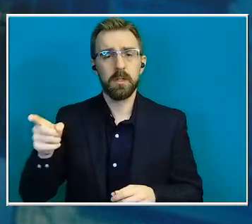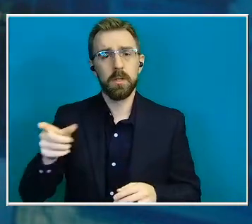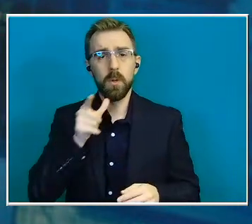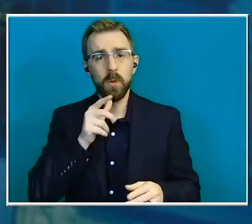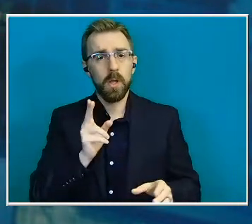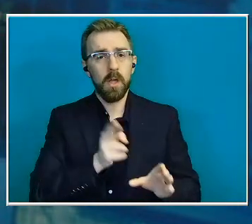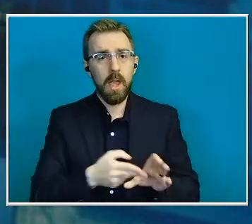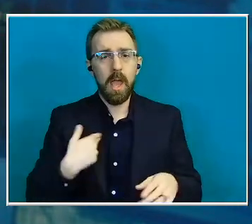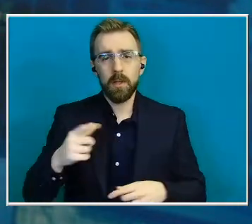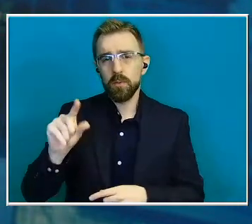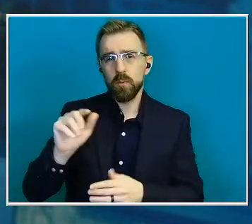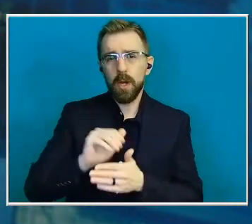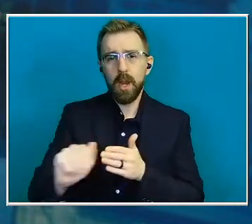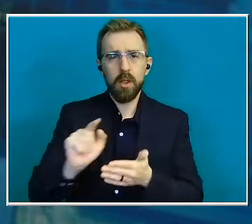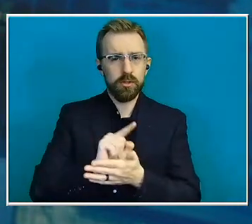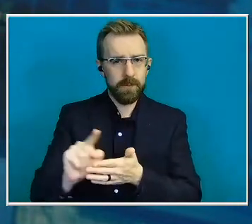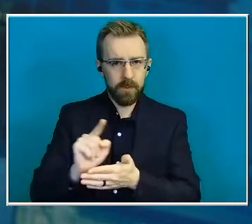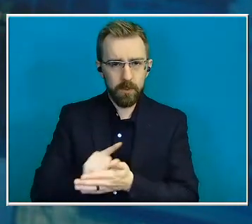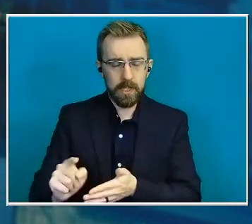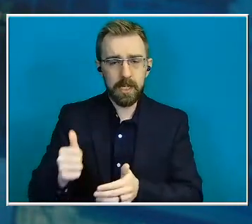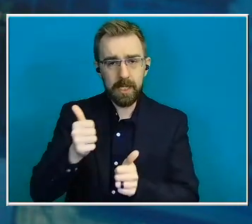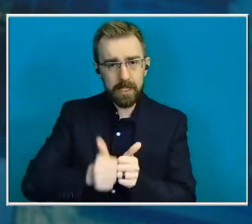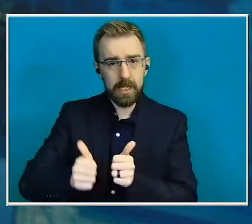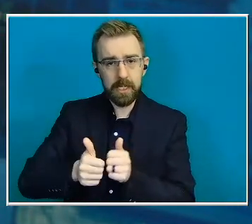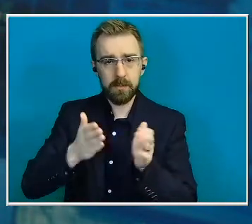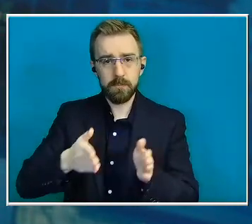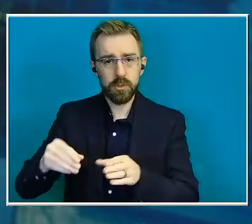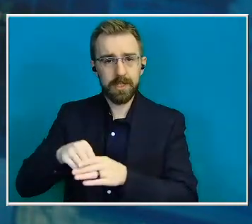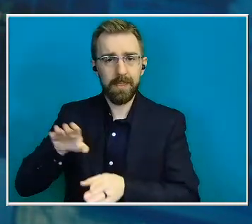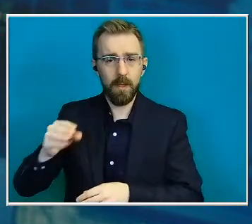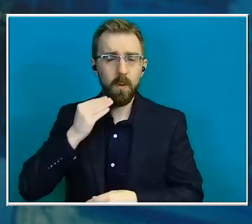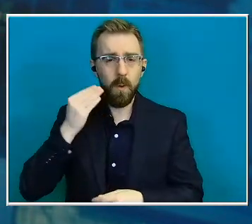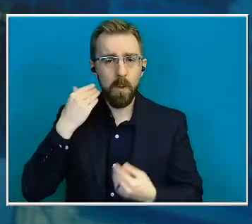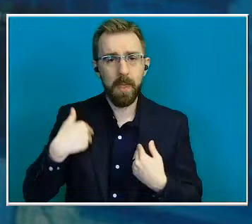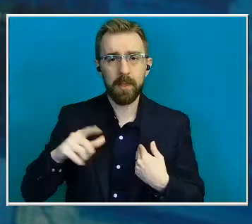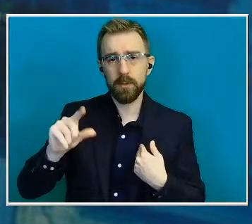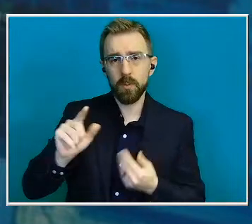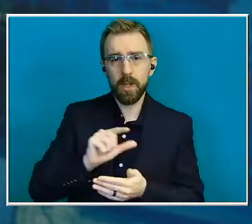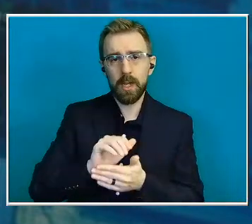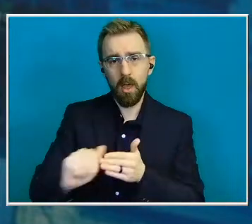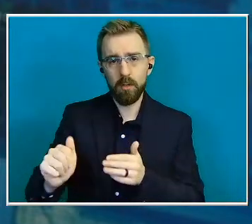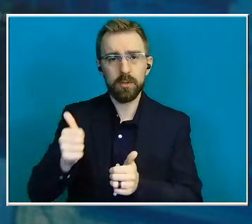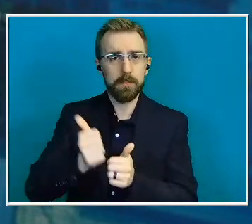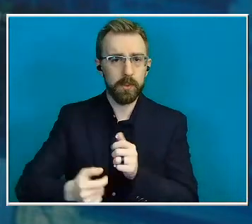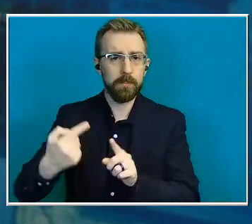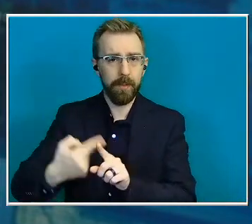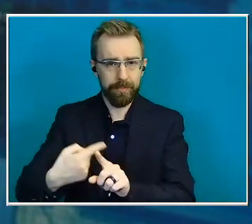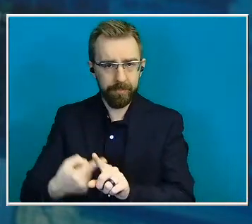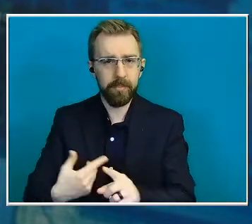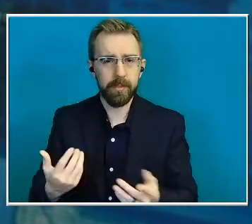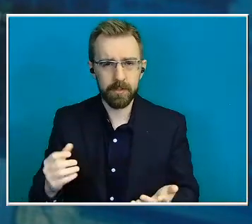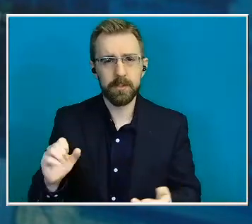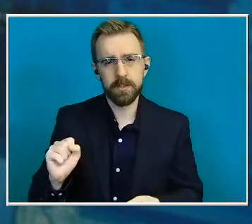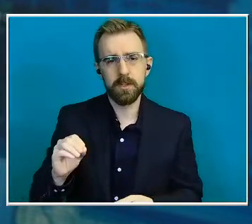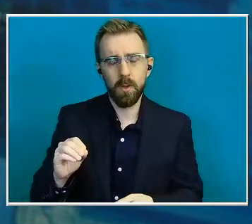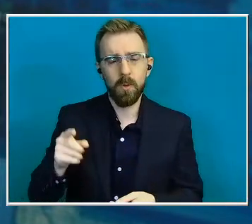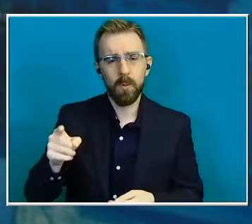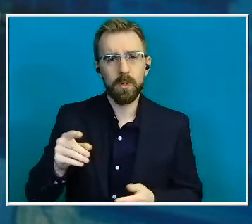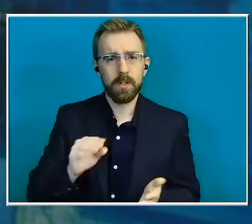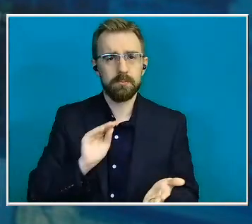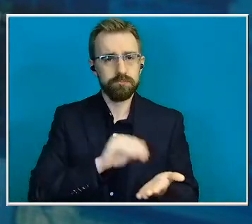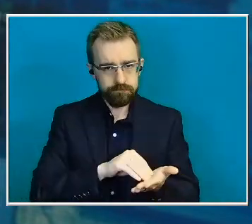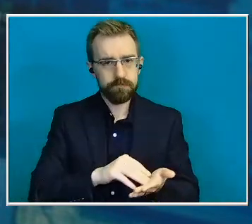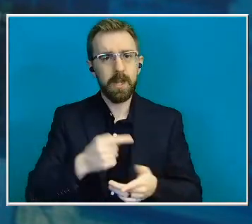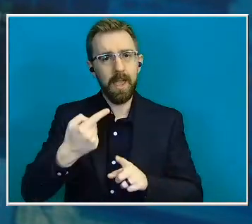and each person in their household gets $20 per month. So is loaded each month, and there's